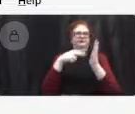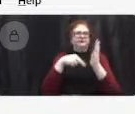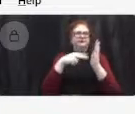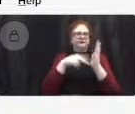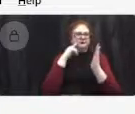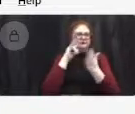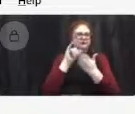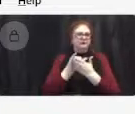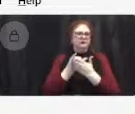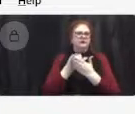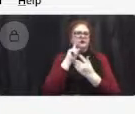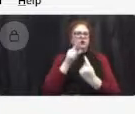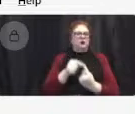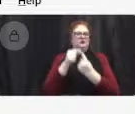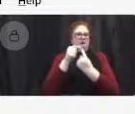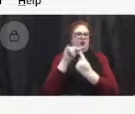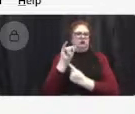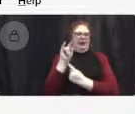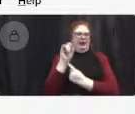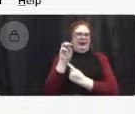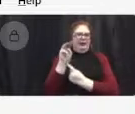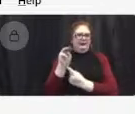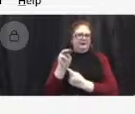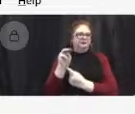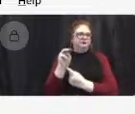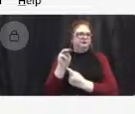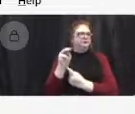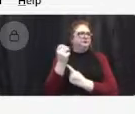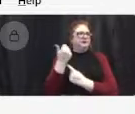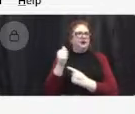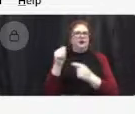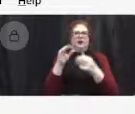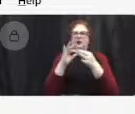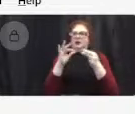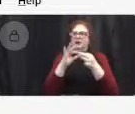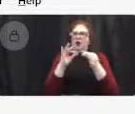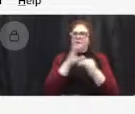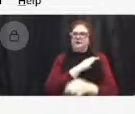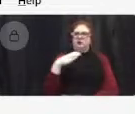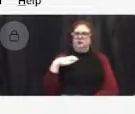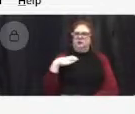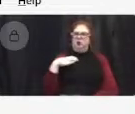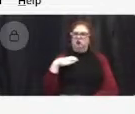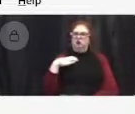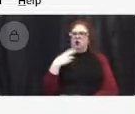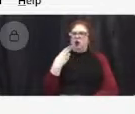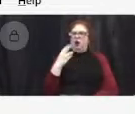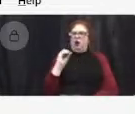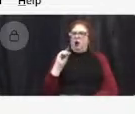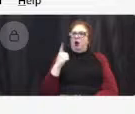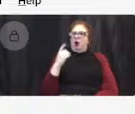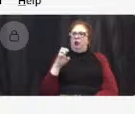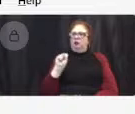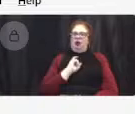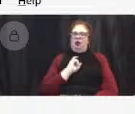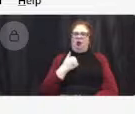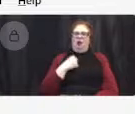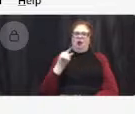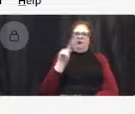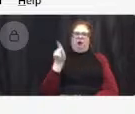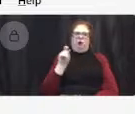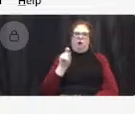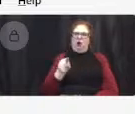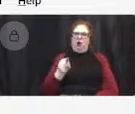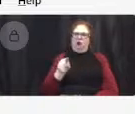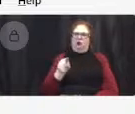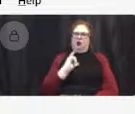coming from the special item here, was there any comments? Commissioner Haji, did you have any? Well, I have a question.